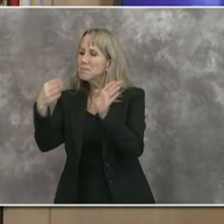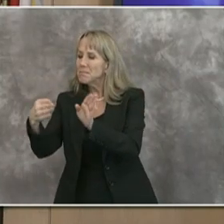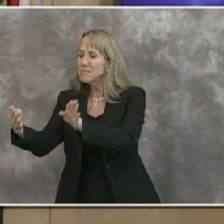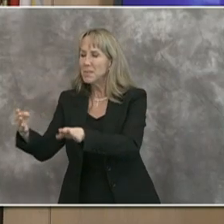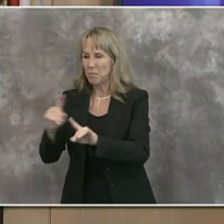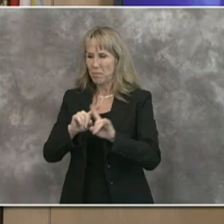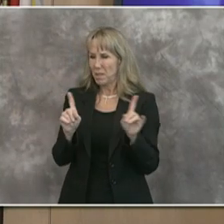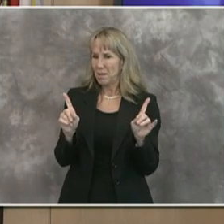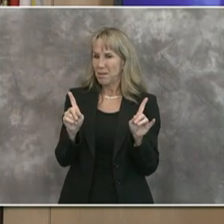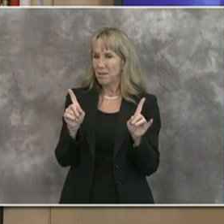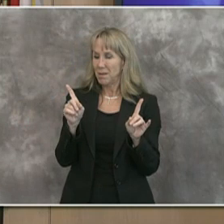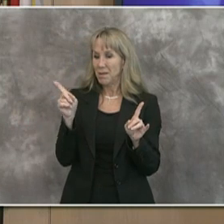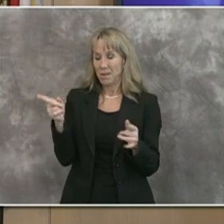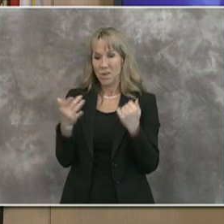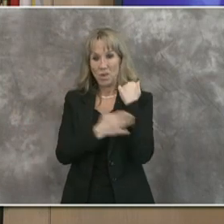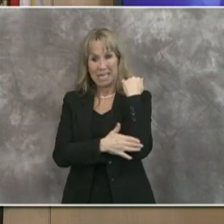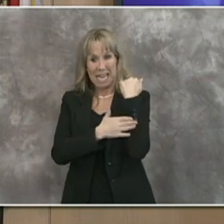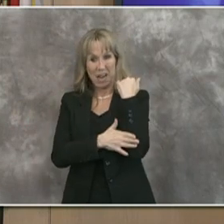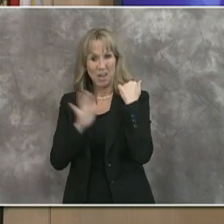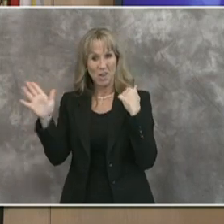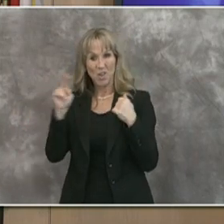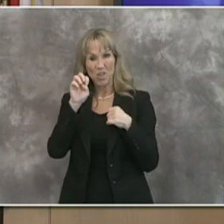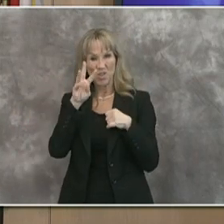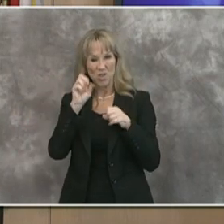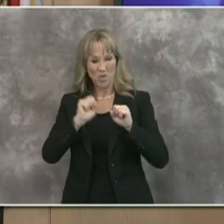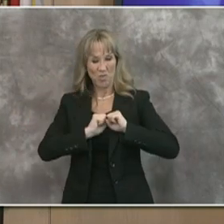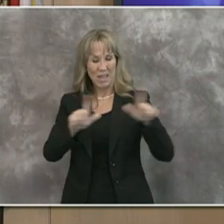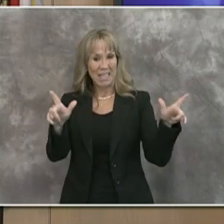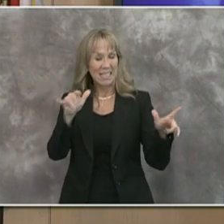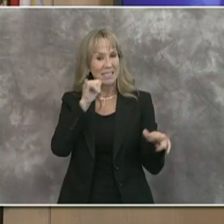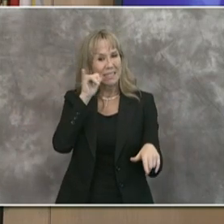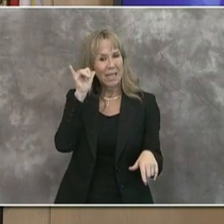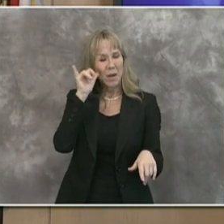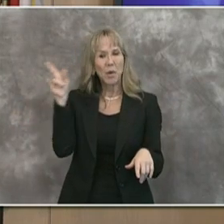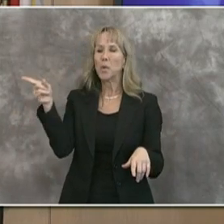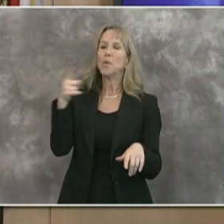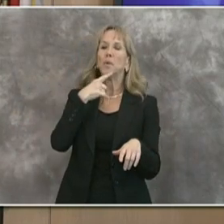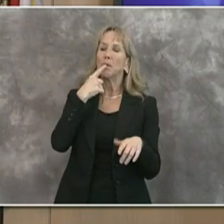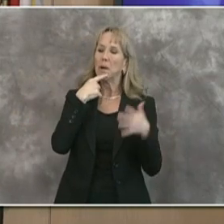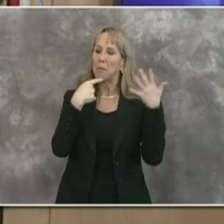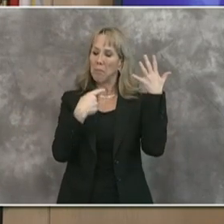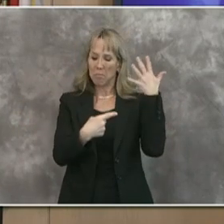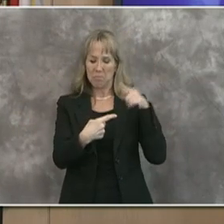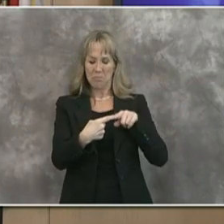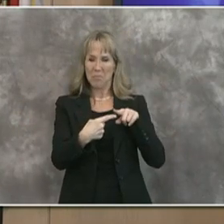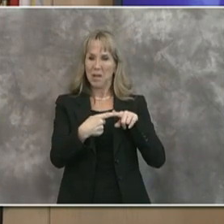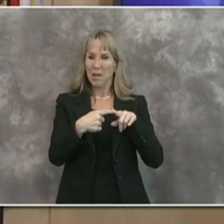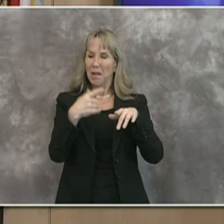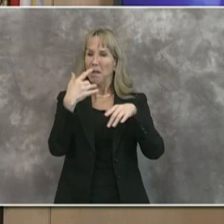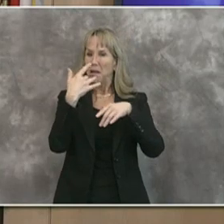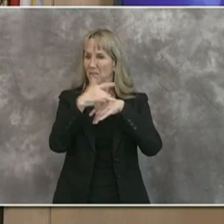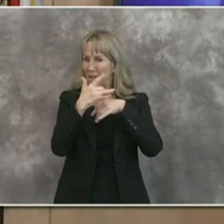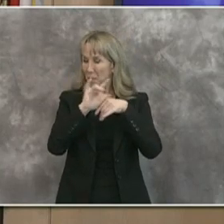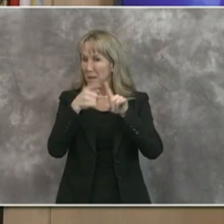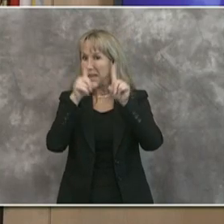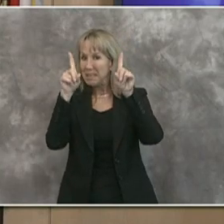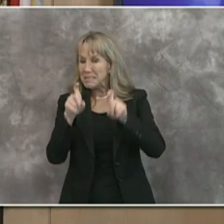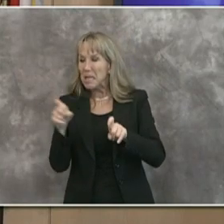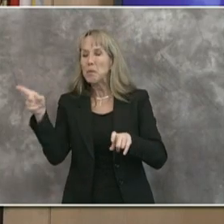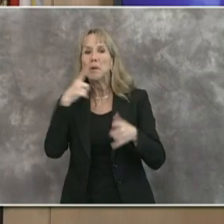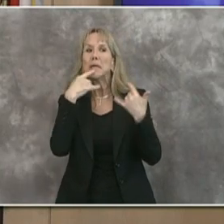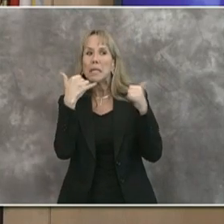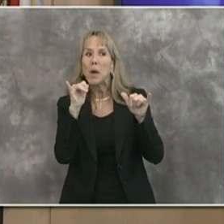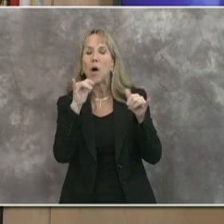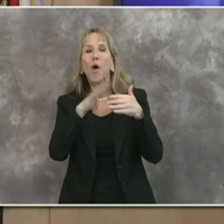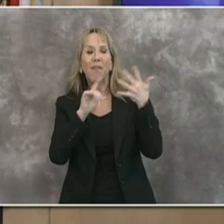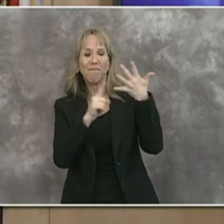in the county news release yesterday, it said that the 5th criteria about the availability of testing, you're still working on that and it hasn't